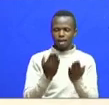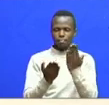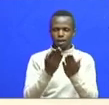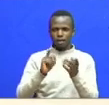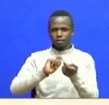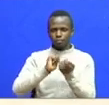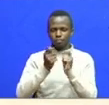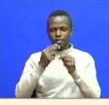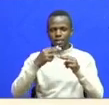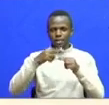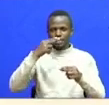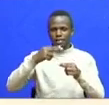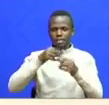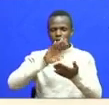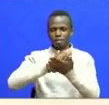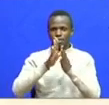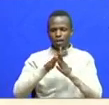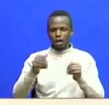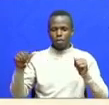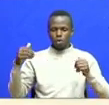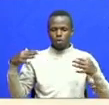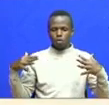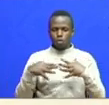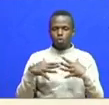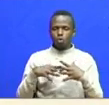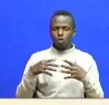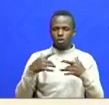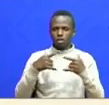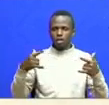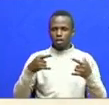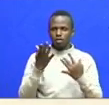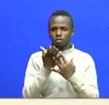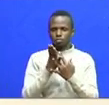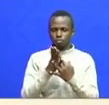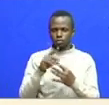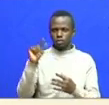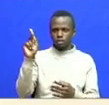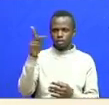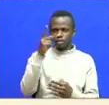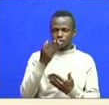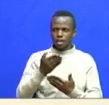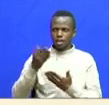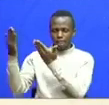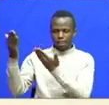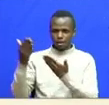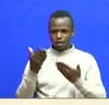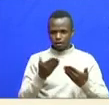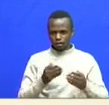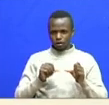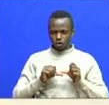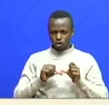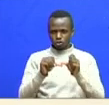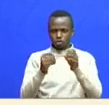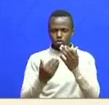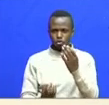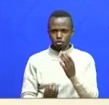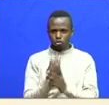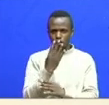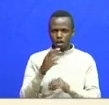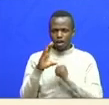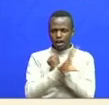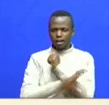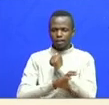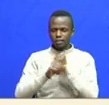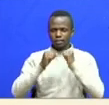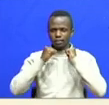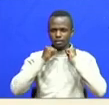has increasingly become more worrying as the gap between Kenyan imports and exports continues to grow. For a country to stabilize